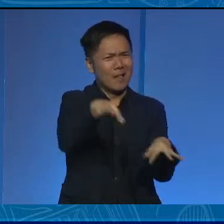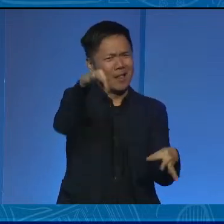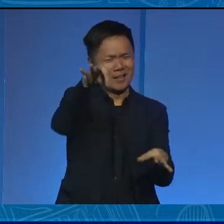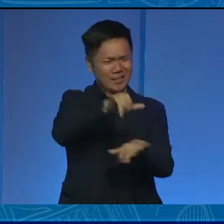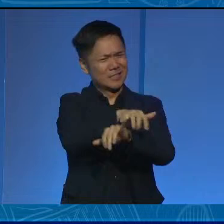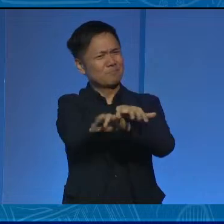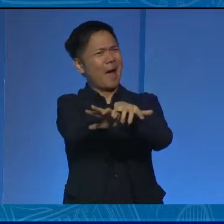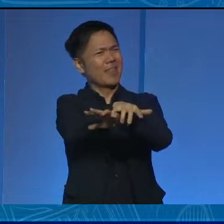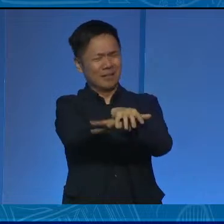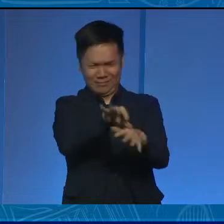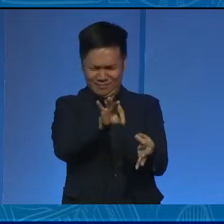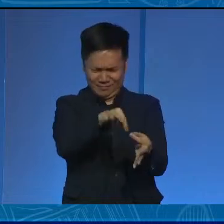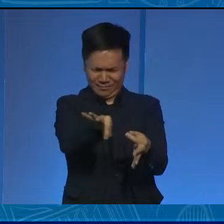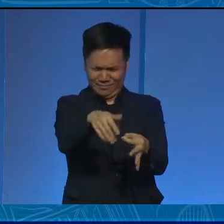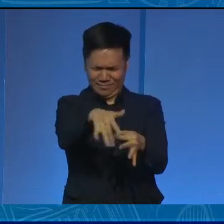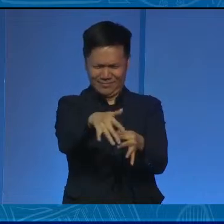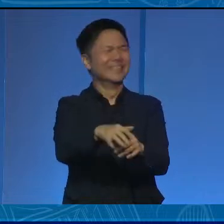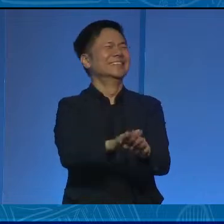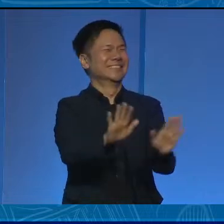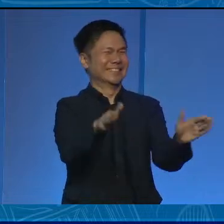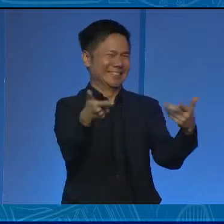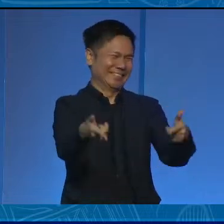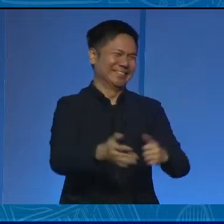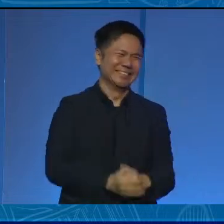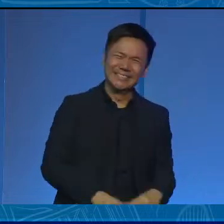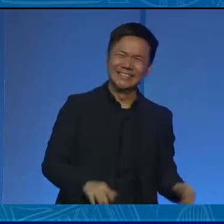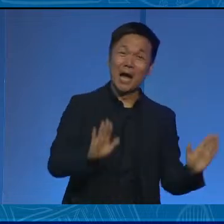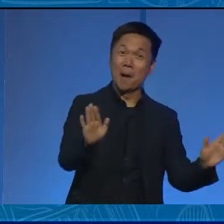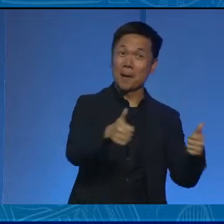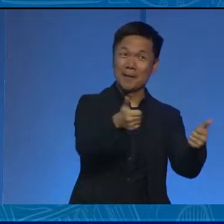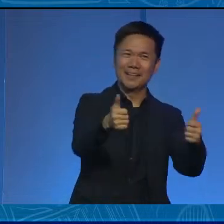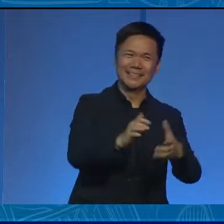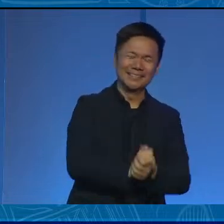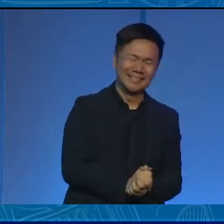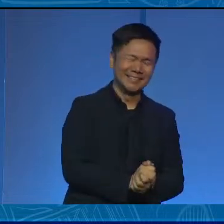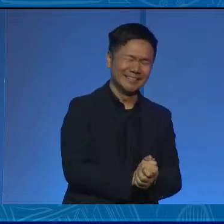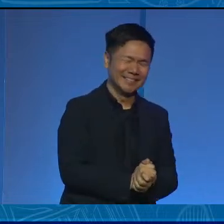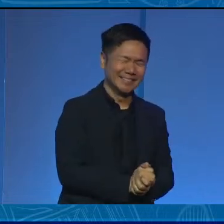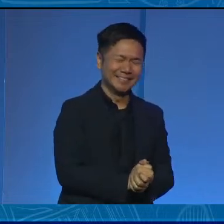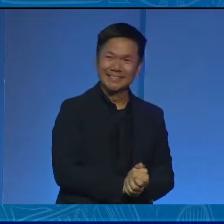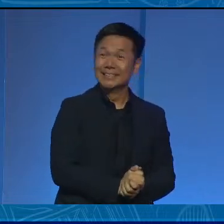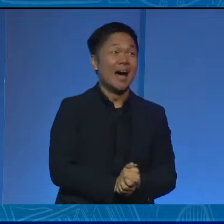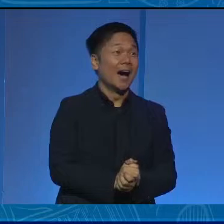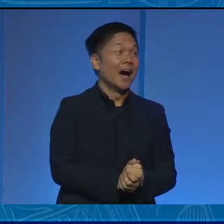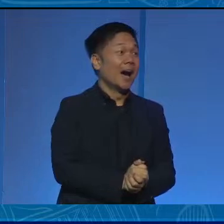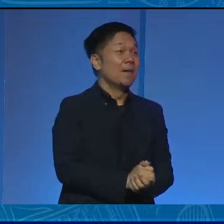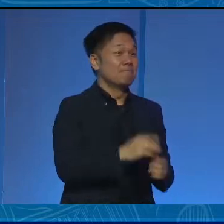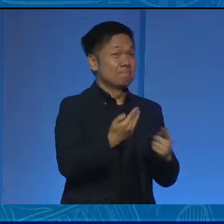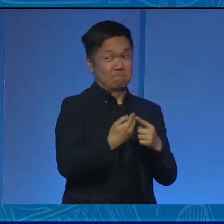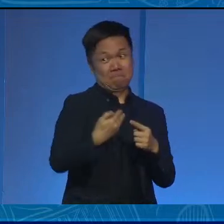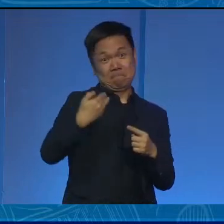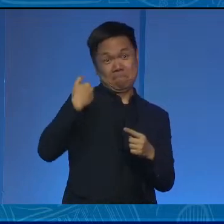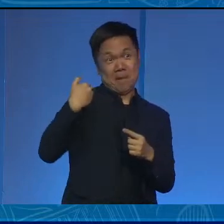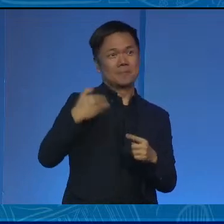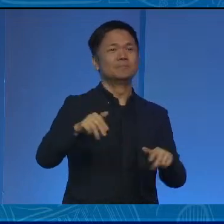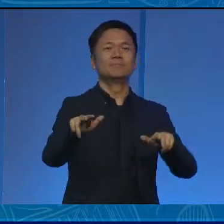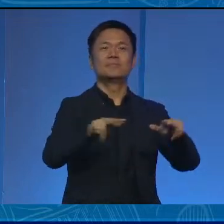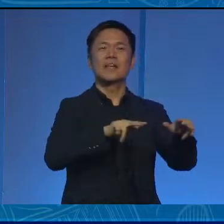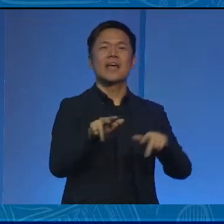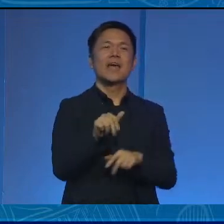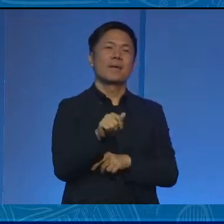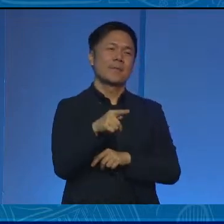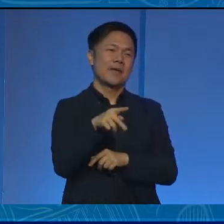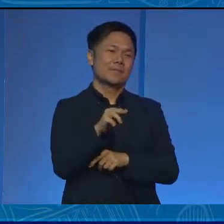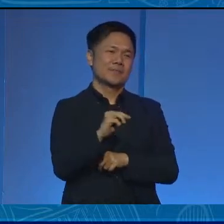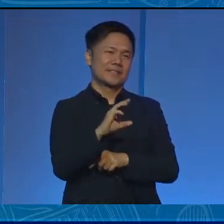I think it is also a good opportunity to acknowledge the previous hosts of the